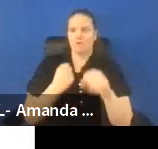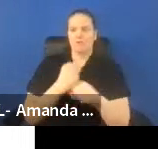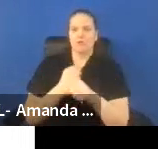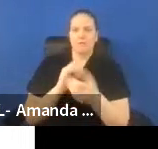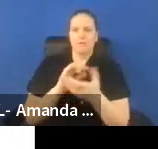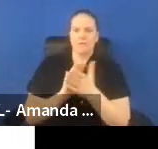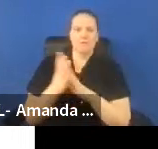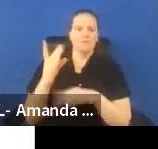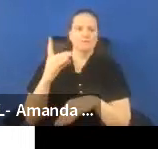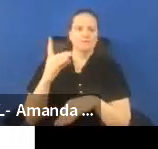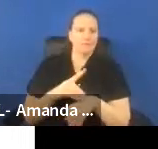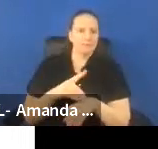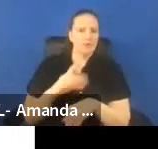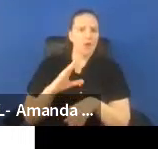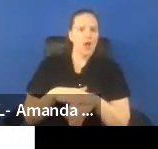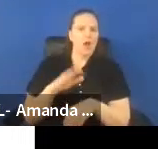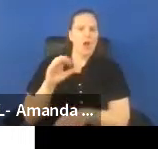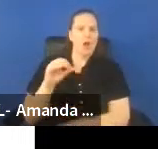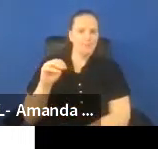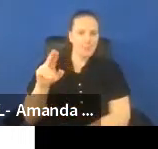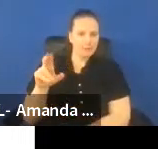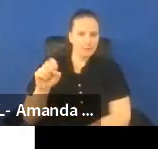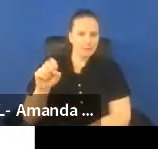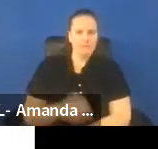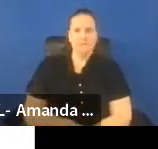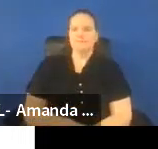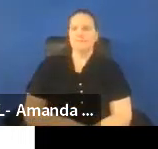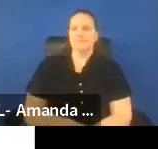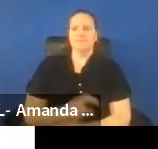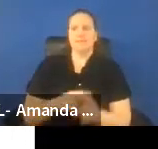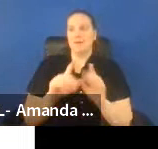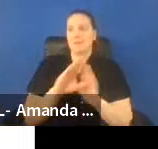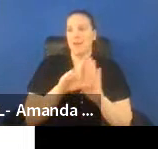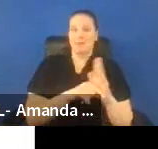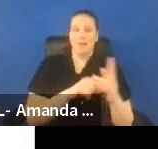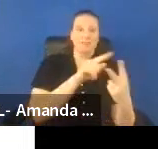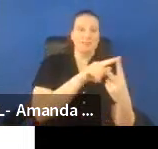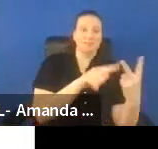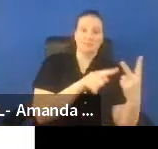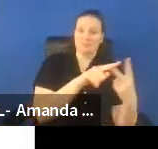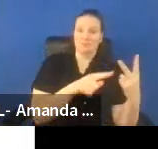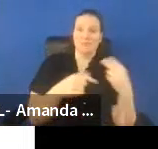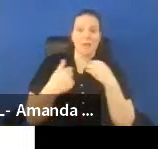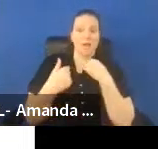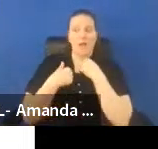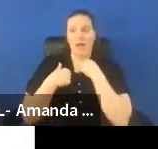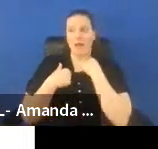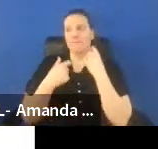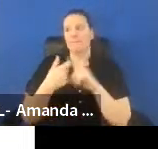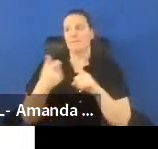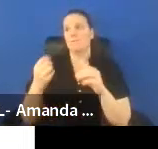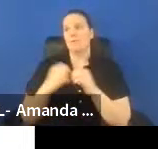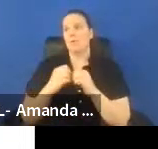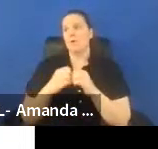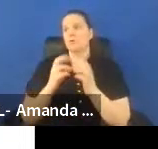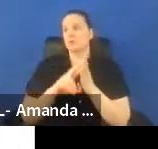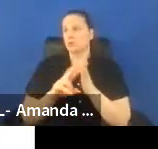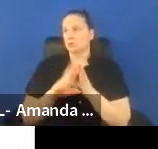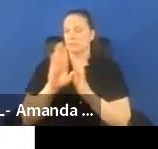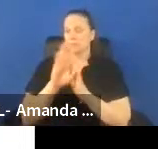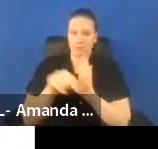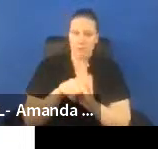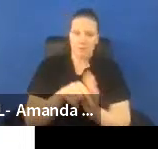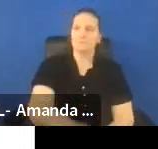deputy ombudsman. And I have a different background than either Tony or Margie. I actually come from more of a research